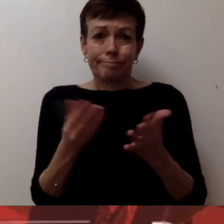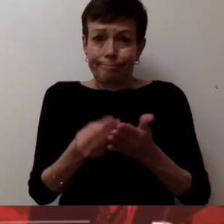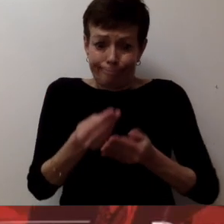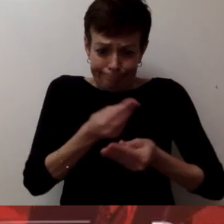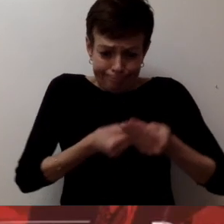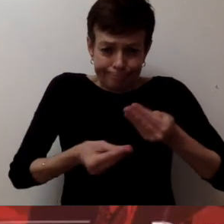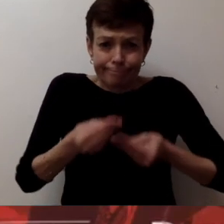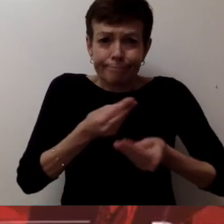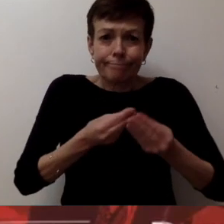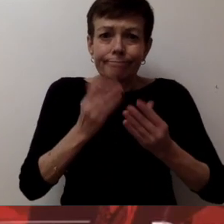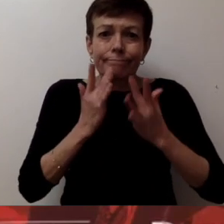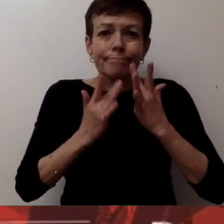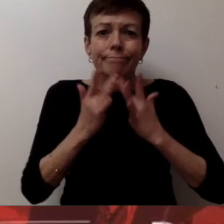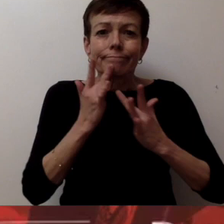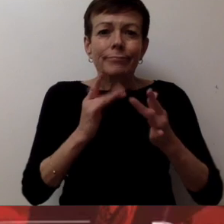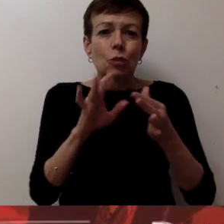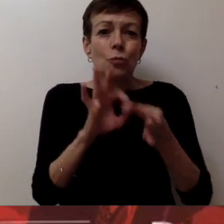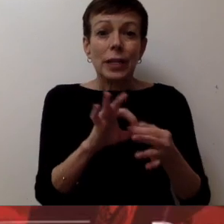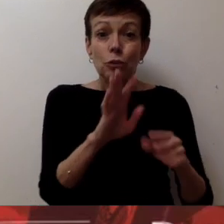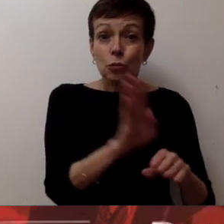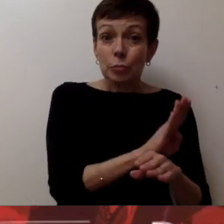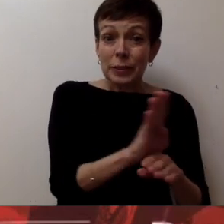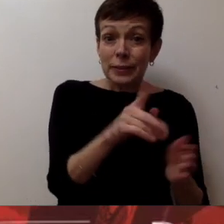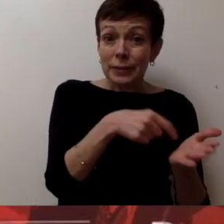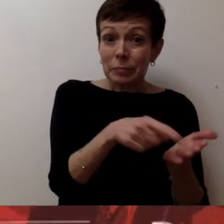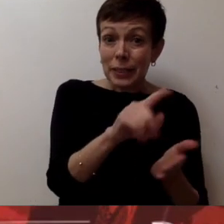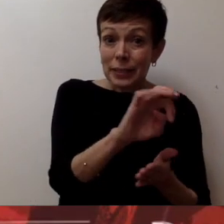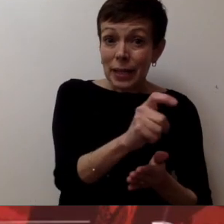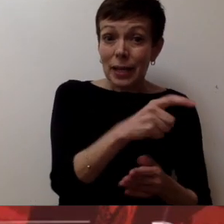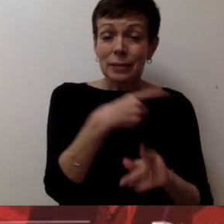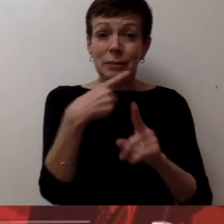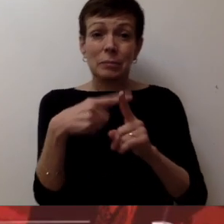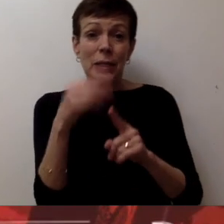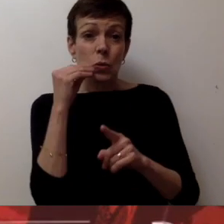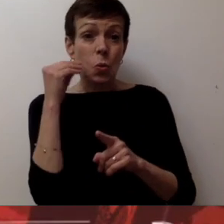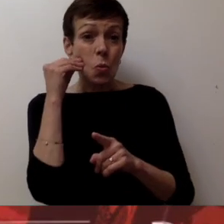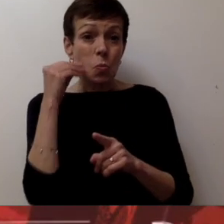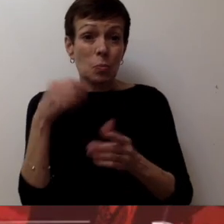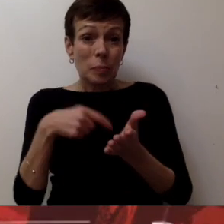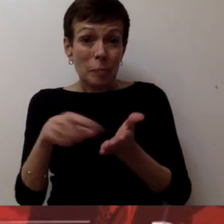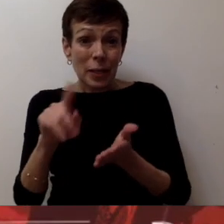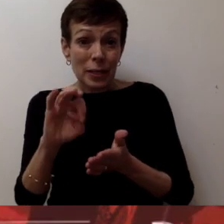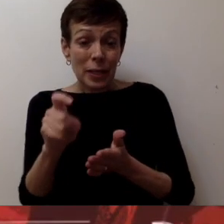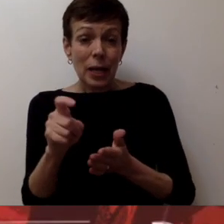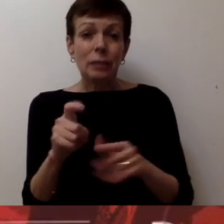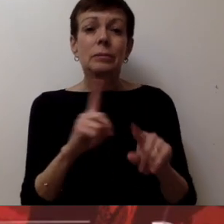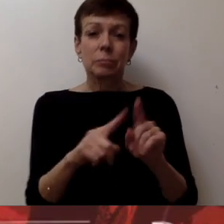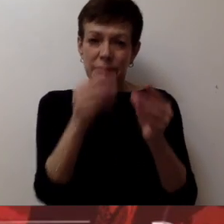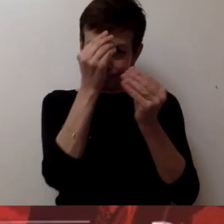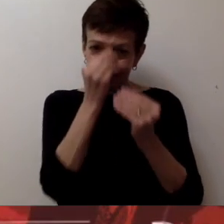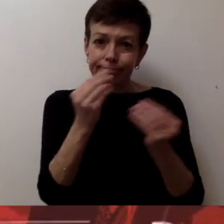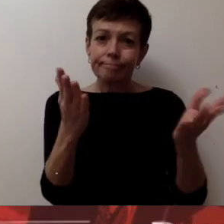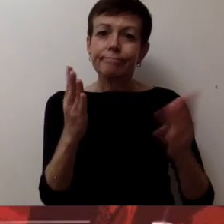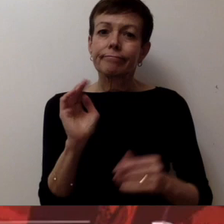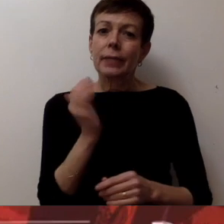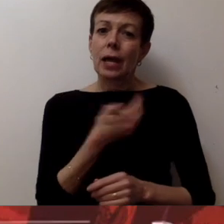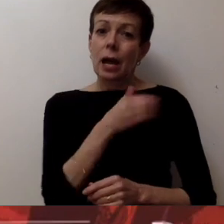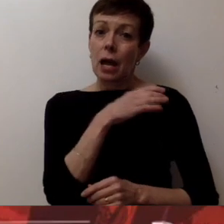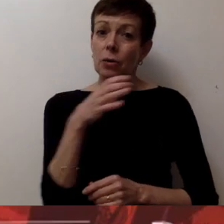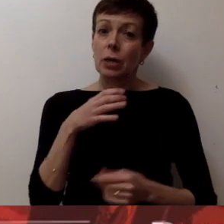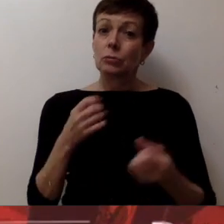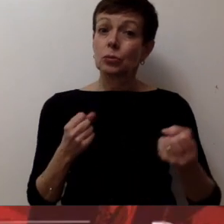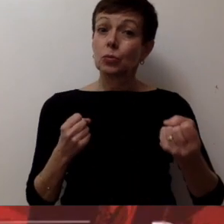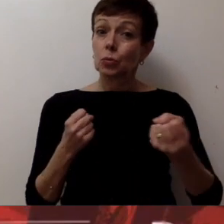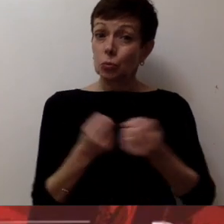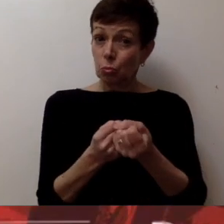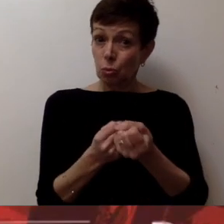local businesses and households. But I will say that we support the idea of property tax deferral in principle.